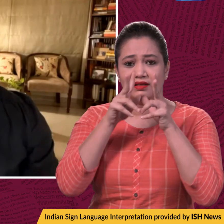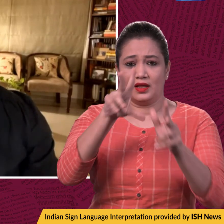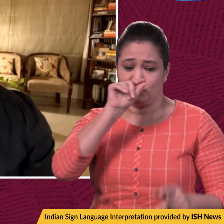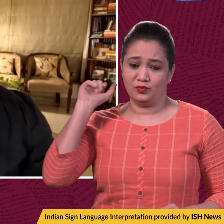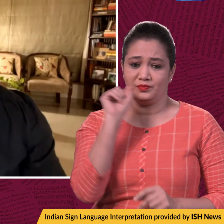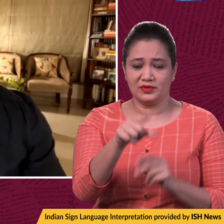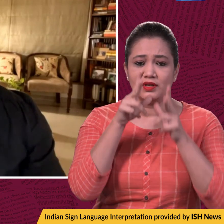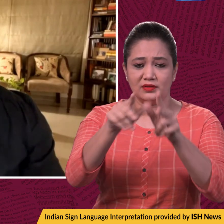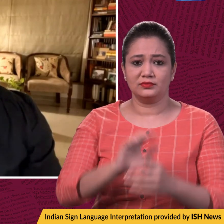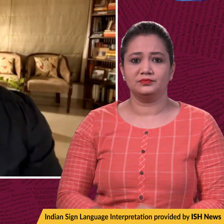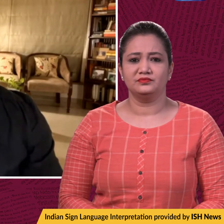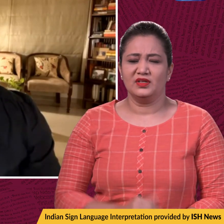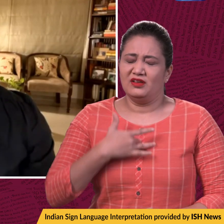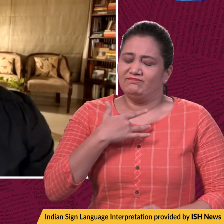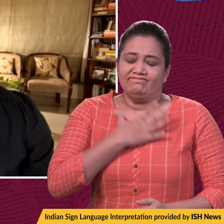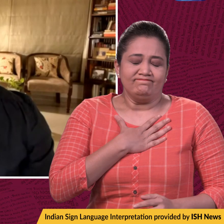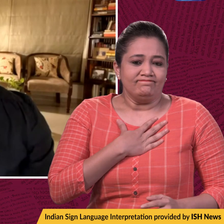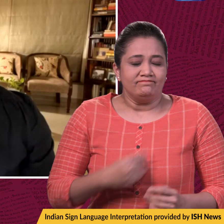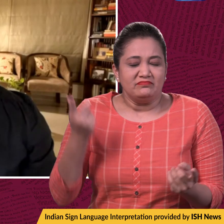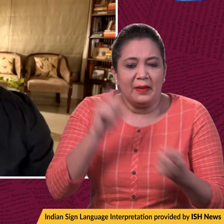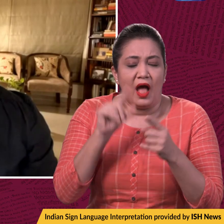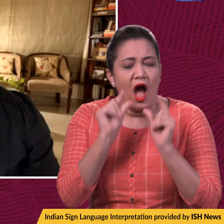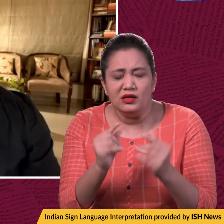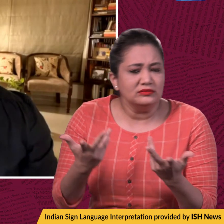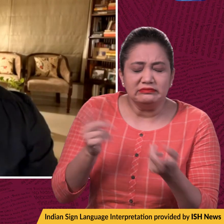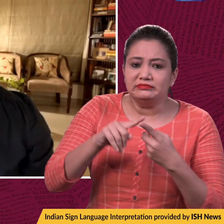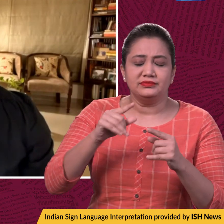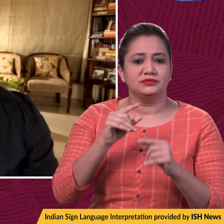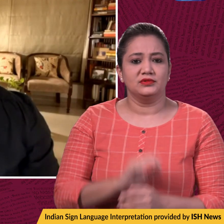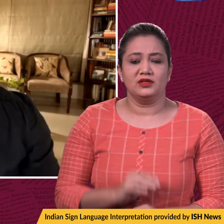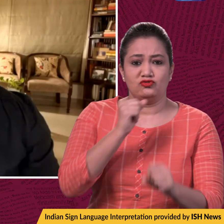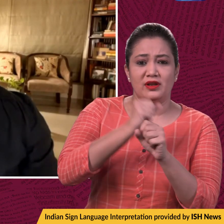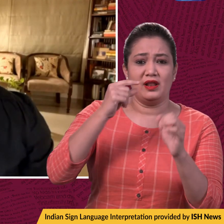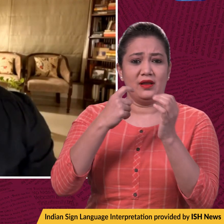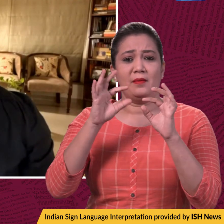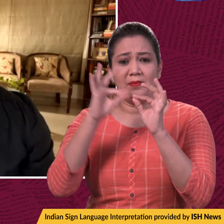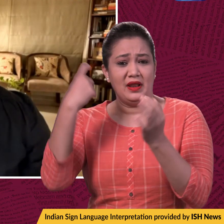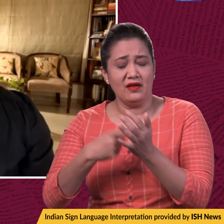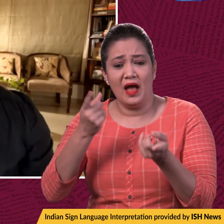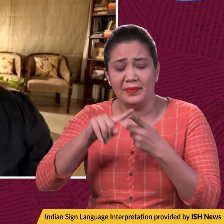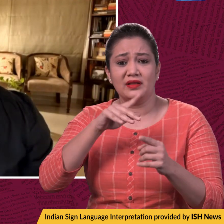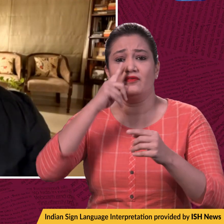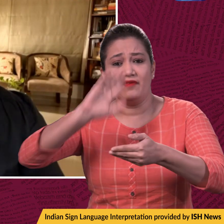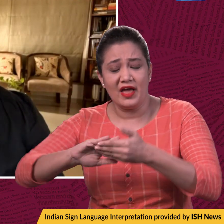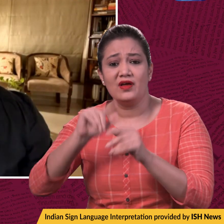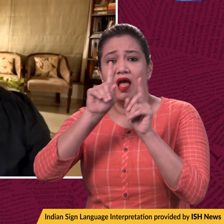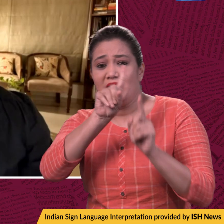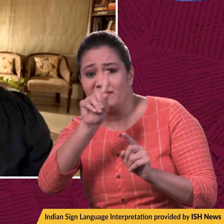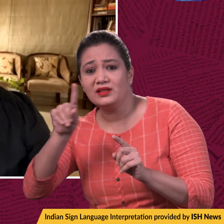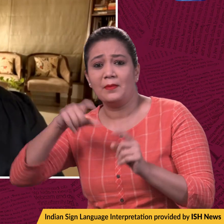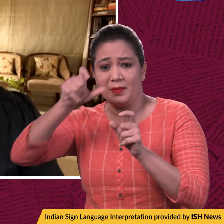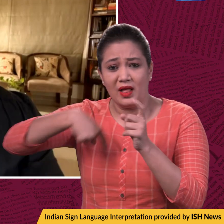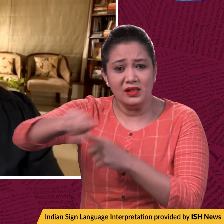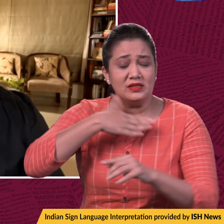confirmed, and I quote, "Deeply anguished by the sudden demise of the Chief of Defence Staff, General Bipin Rawat, his wife and 11 other